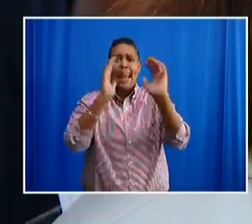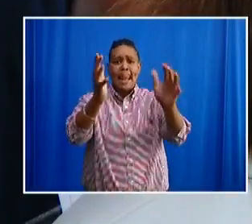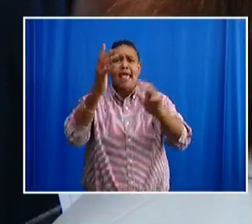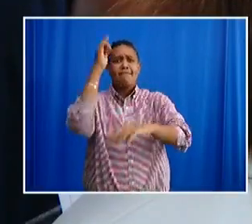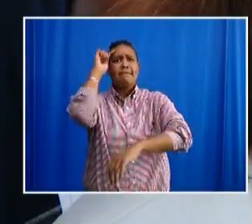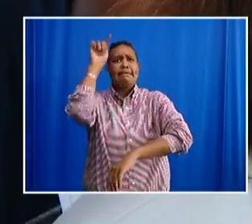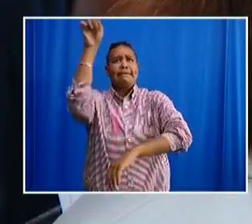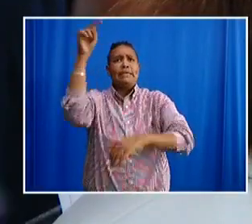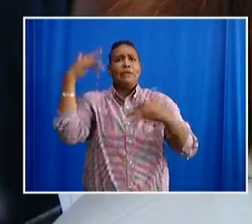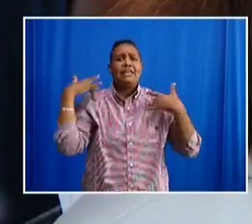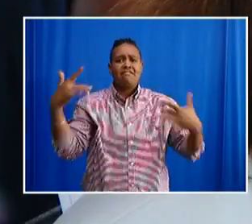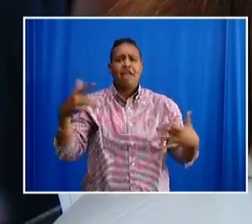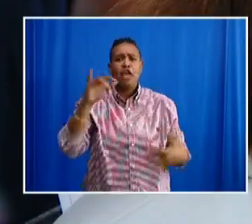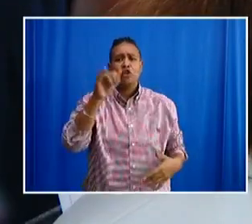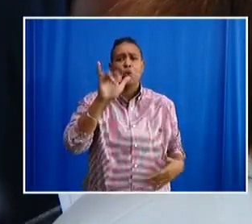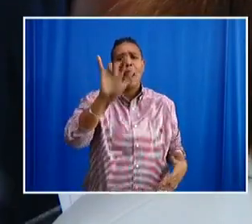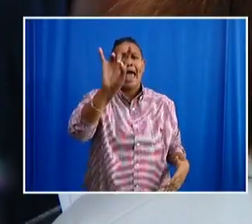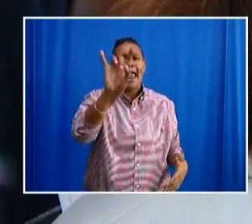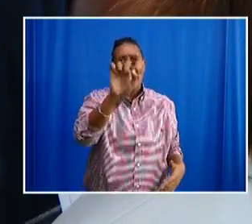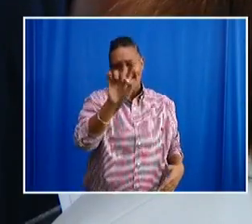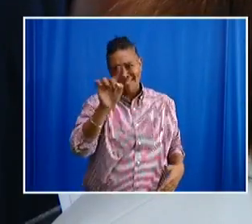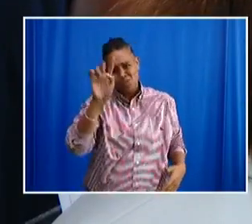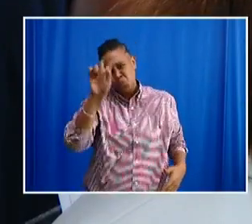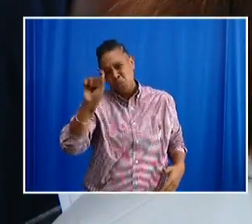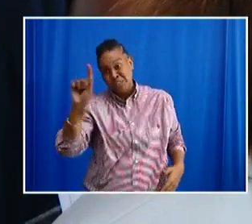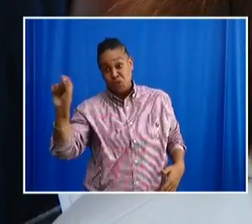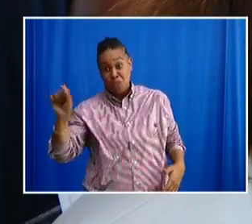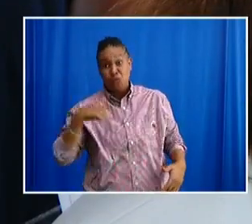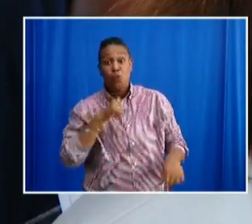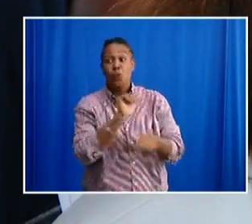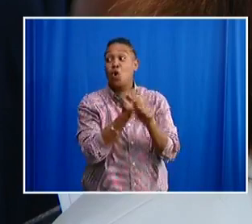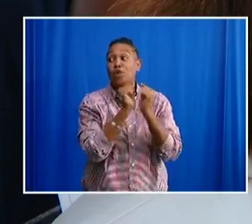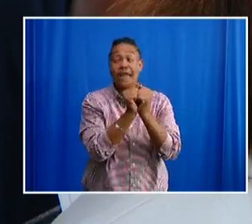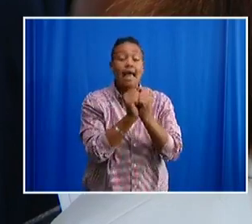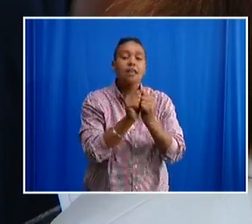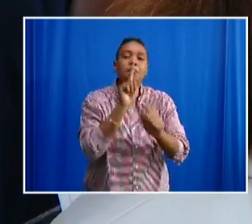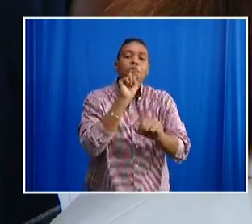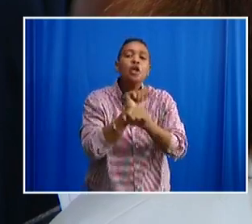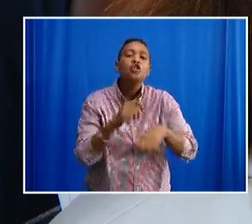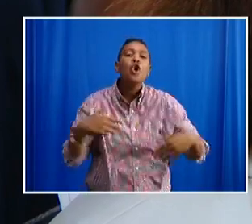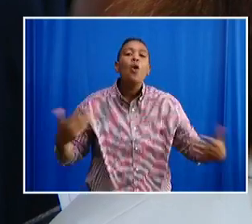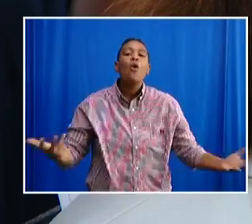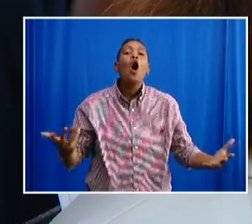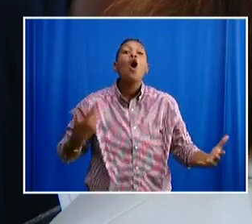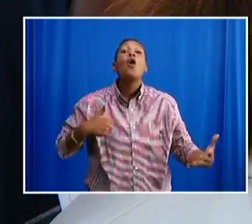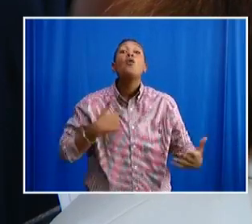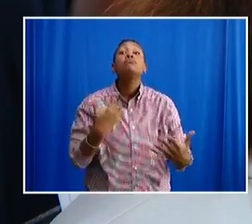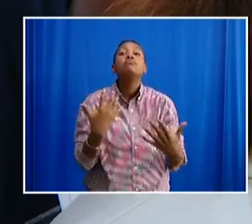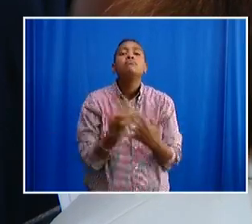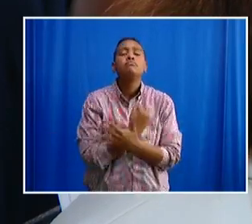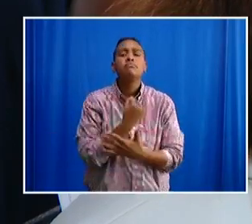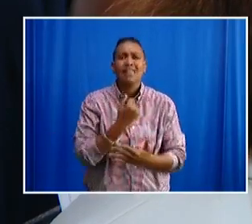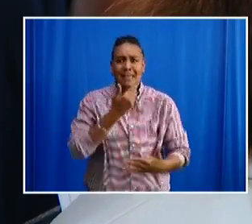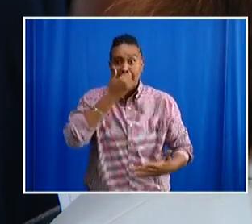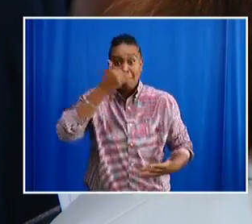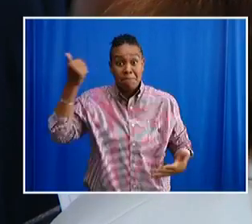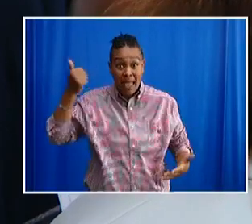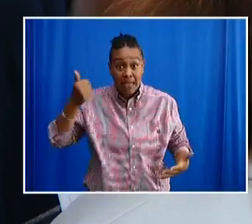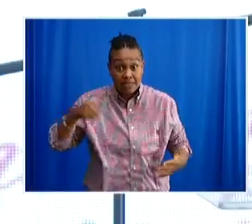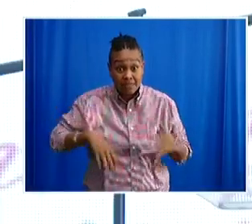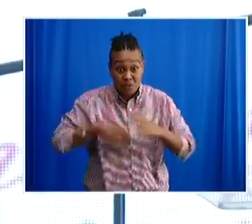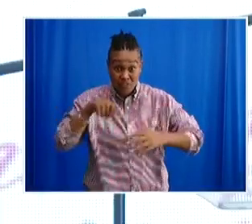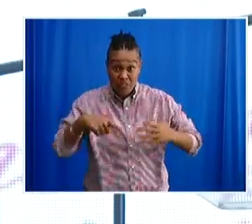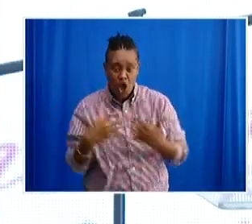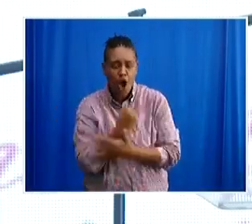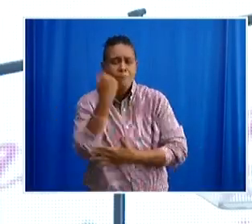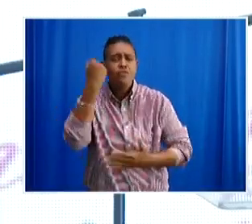important event, let us all work together to make sure that we take the best out of this opportunity